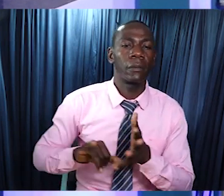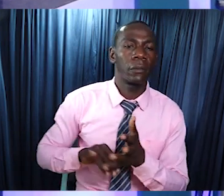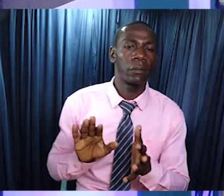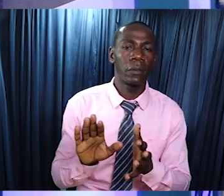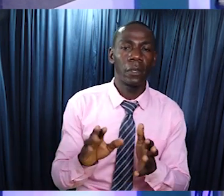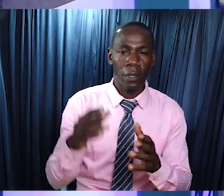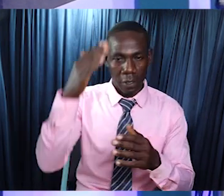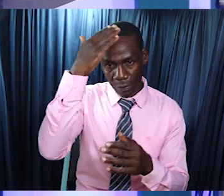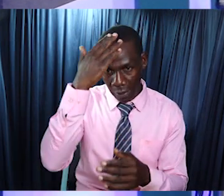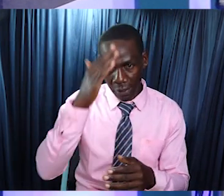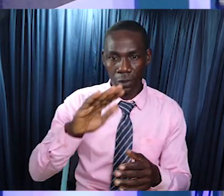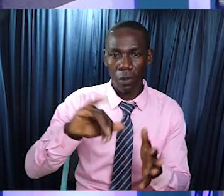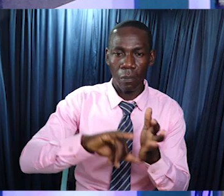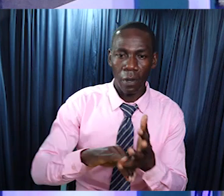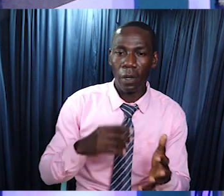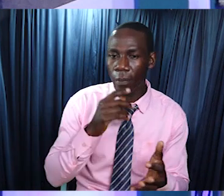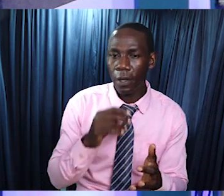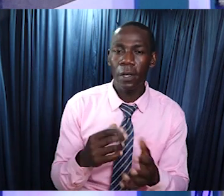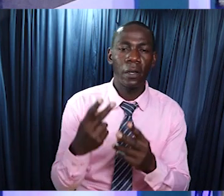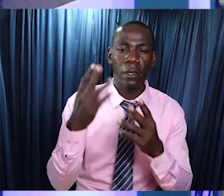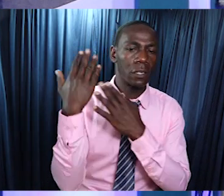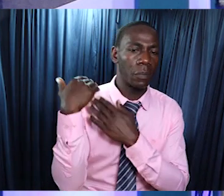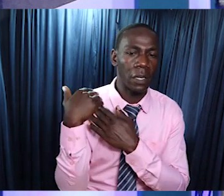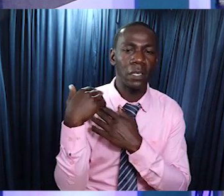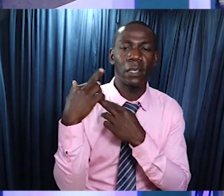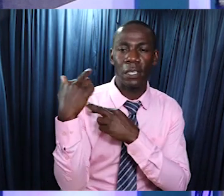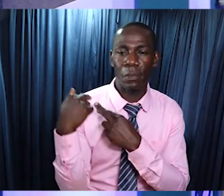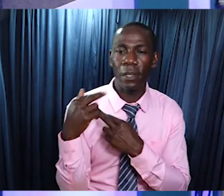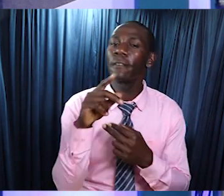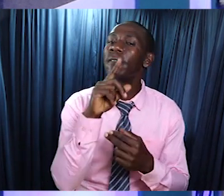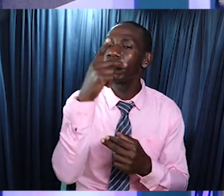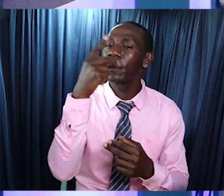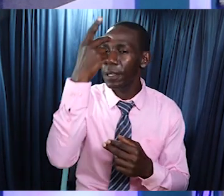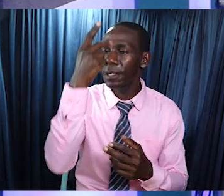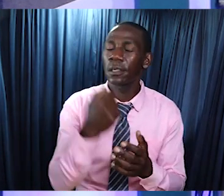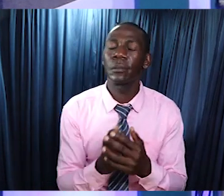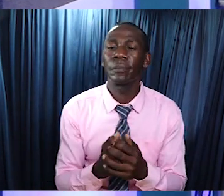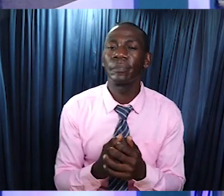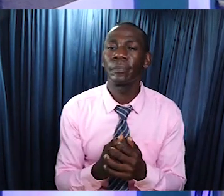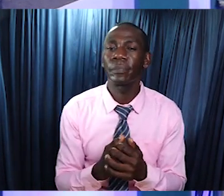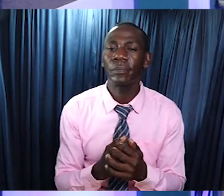wife. Heshimu mumeo. Be submissive to your husband. Baba na mama. Honor your father and your mother. Hiyo sheria ya Mungu. That is the law of God.